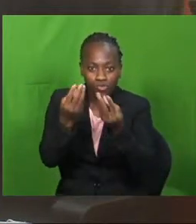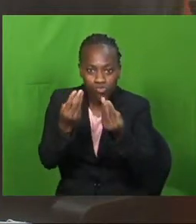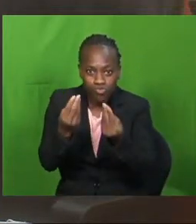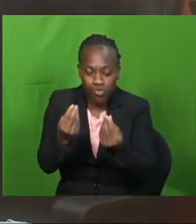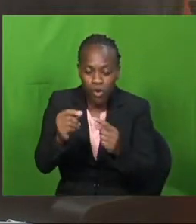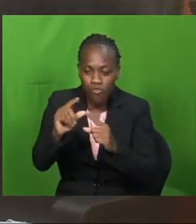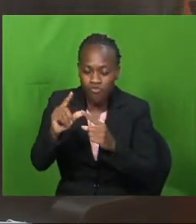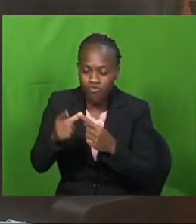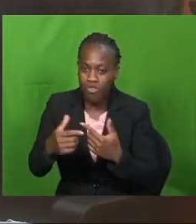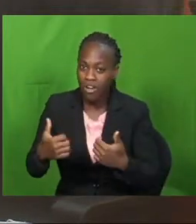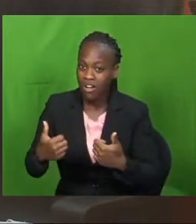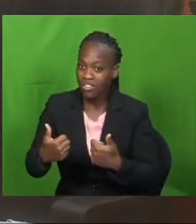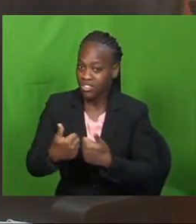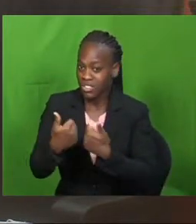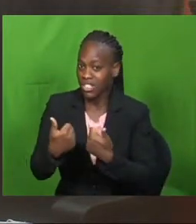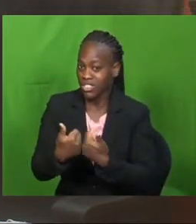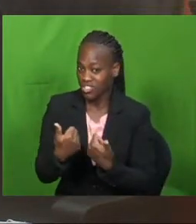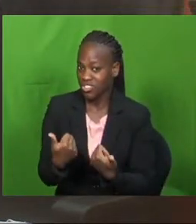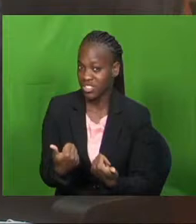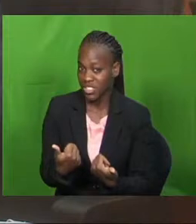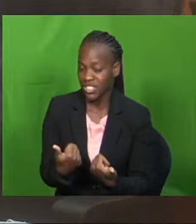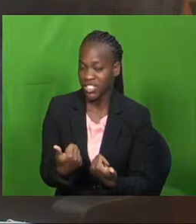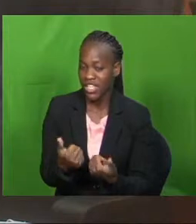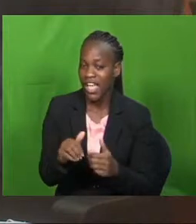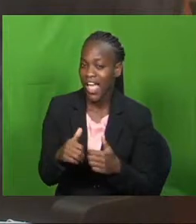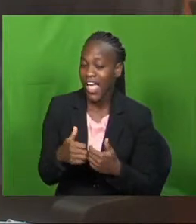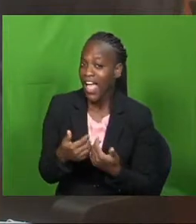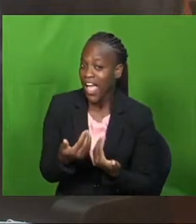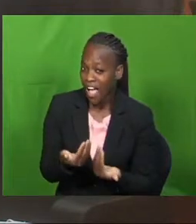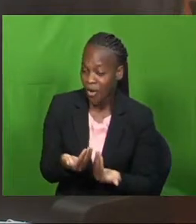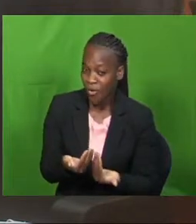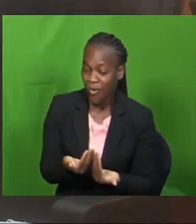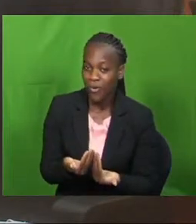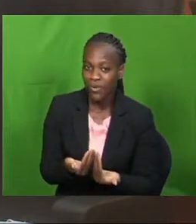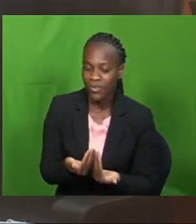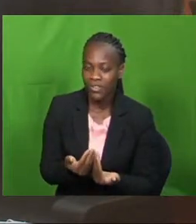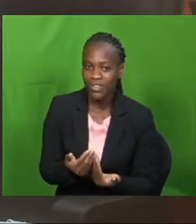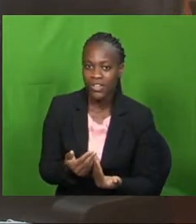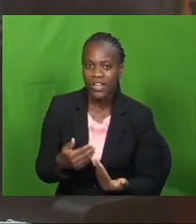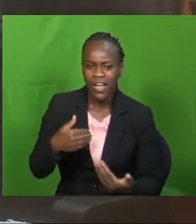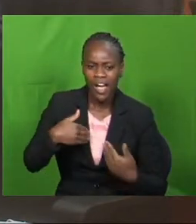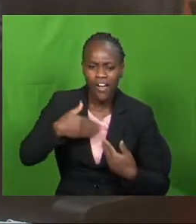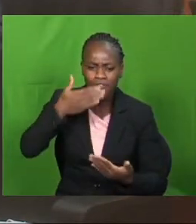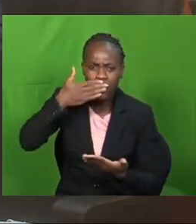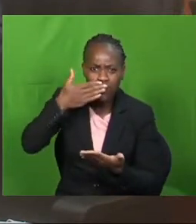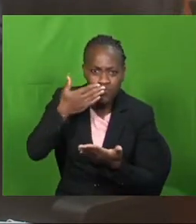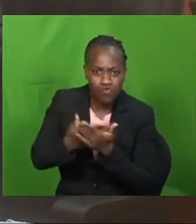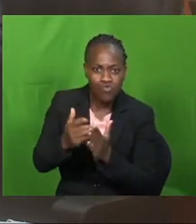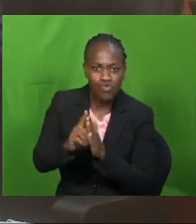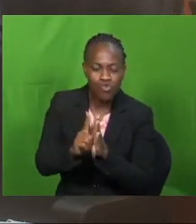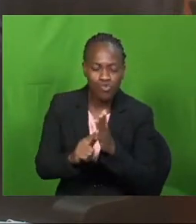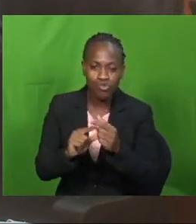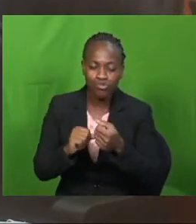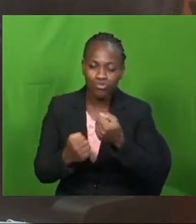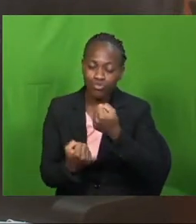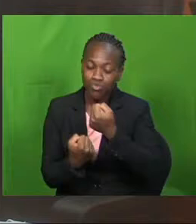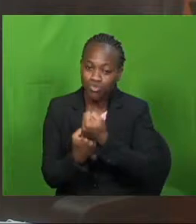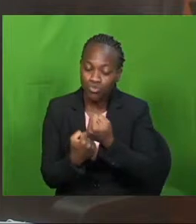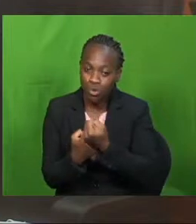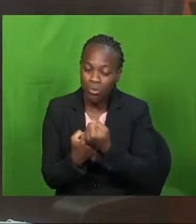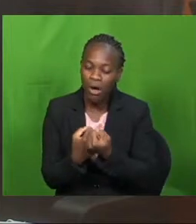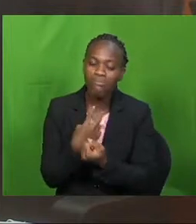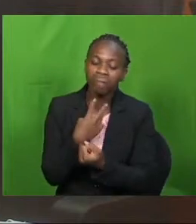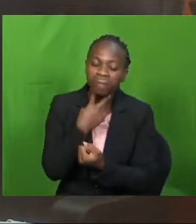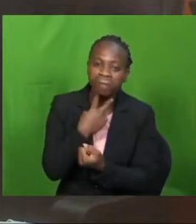and impediments by enacting relevant legislations to free the environment of bottlenecks.